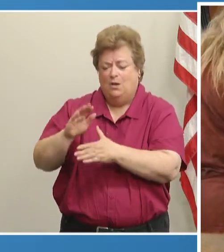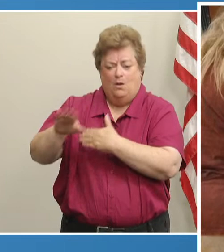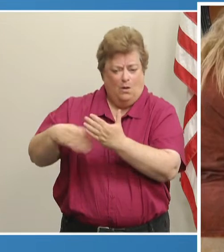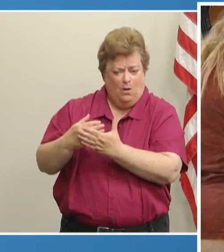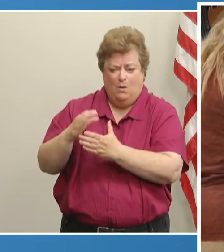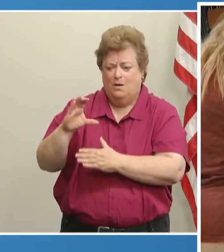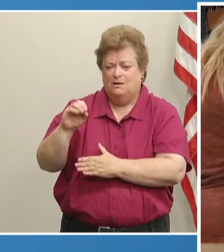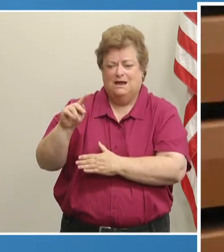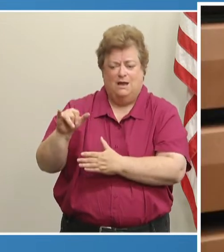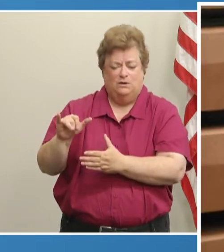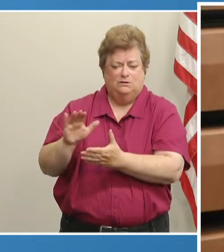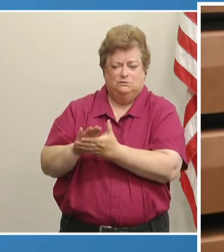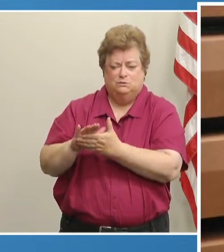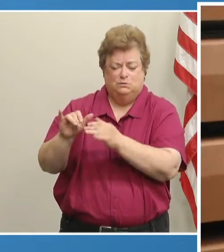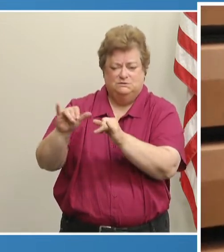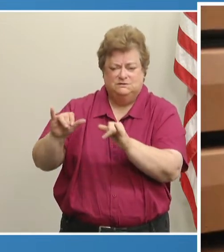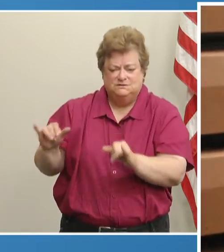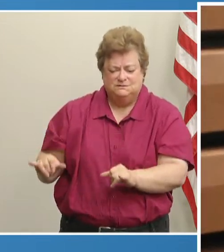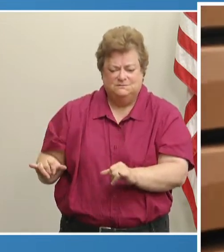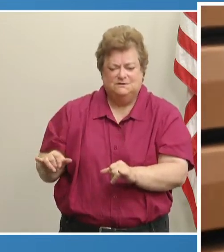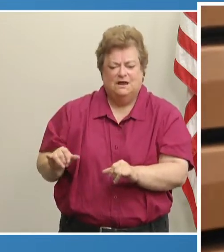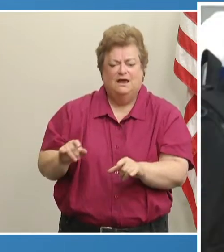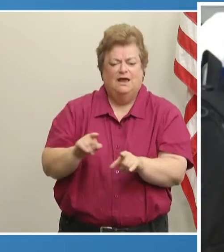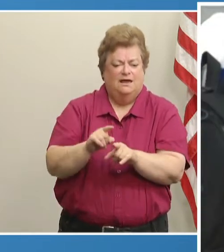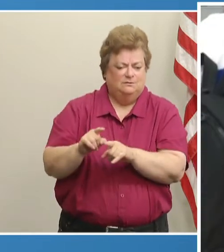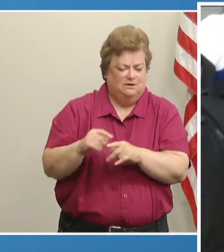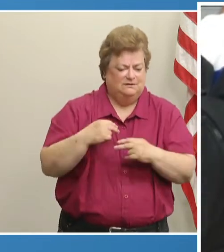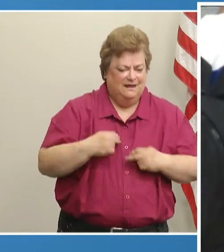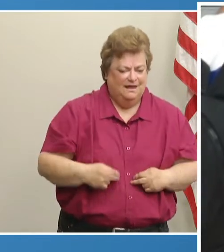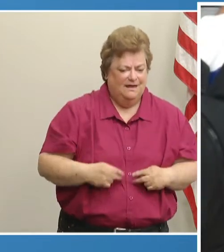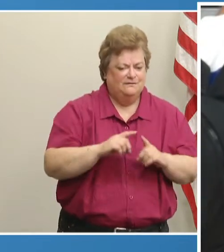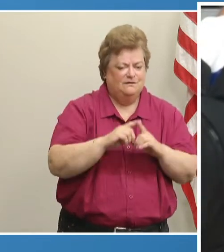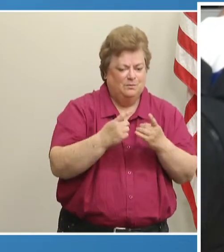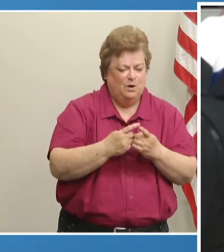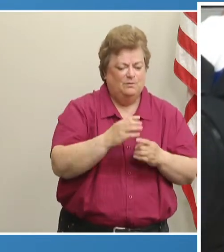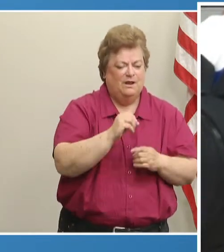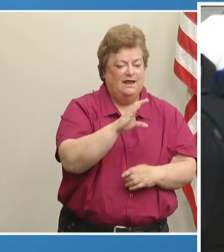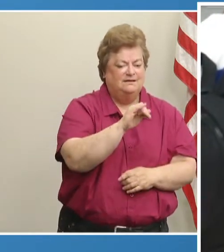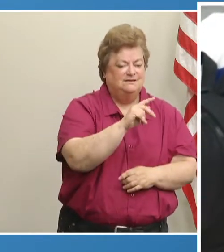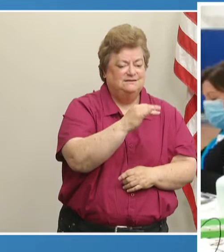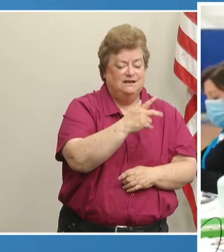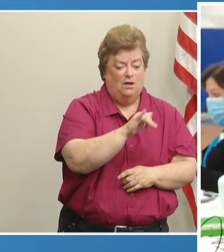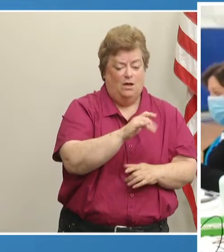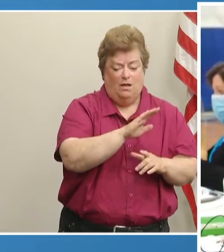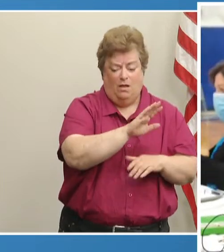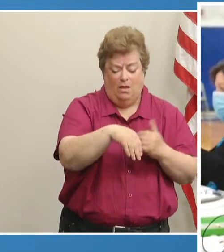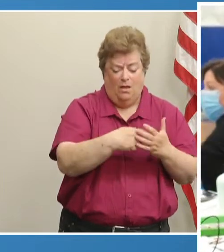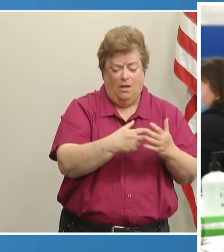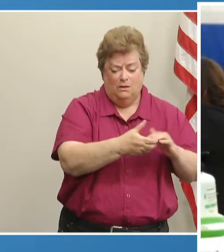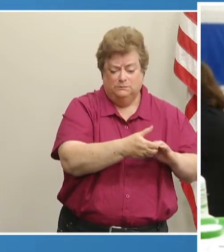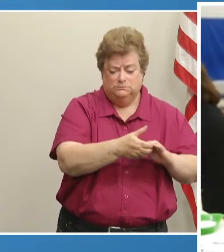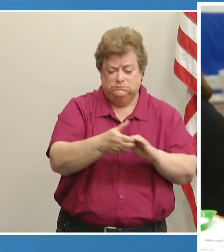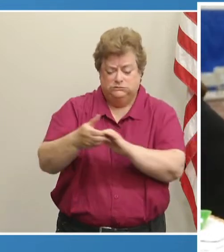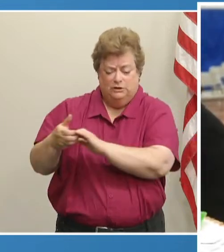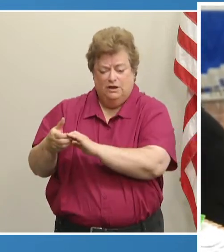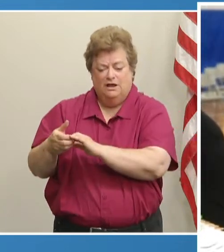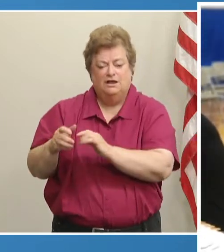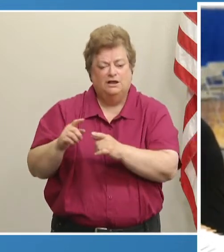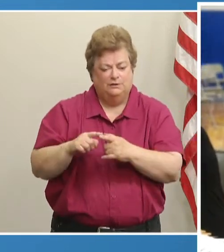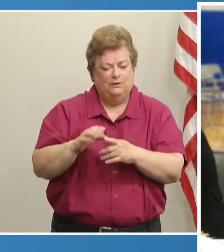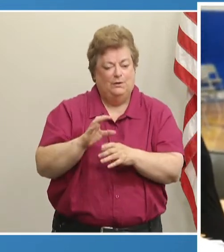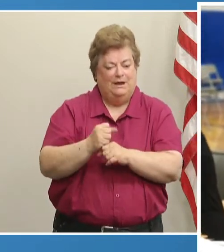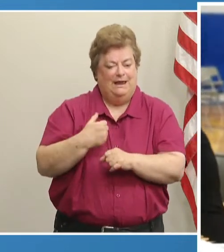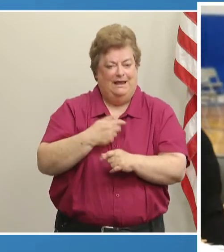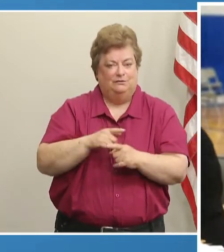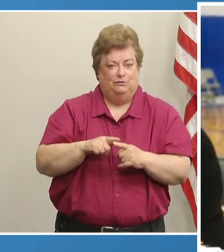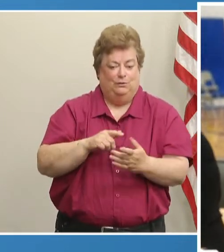systems, as well with the health department and city hall, has been instrumental in getting us to this point.